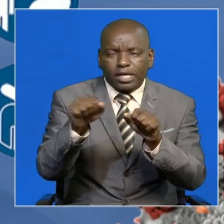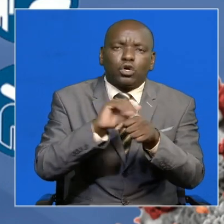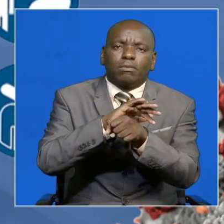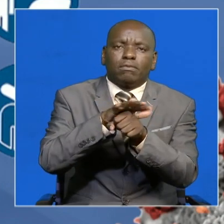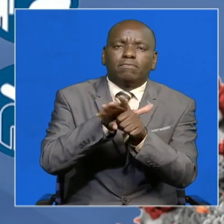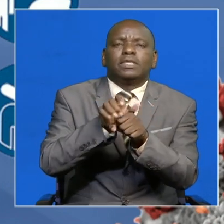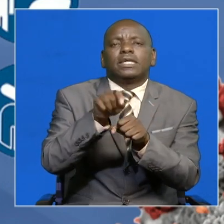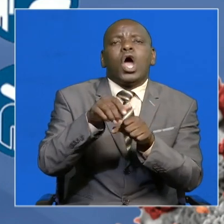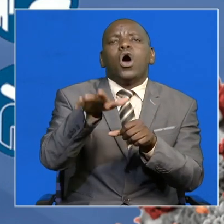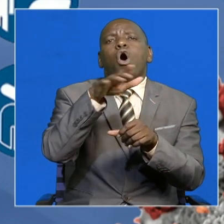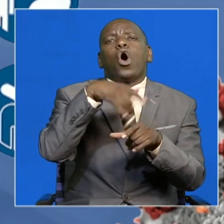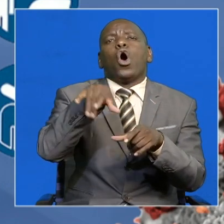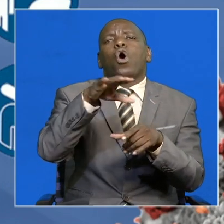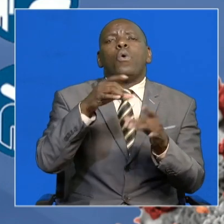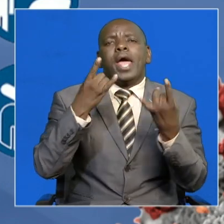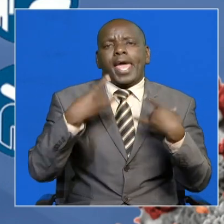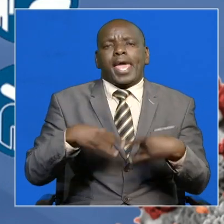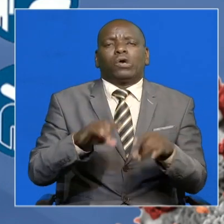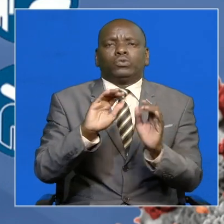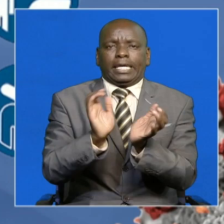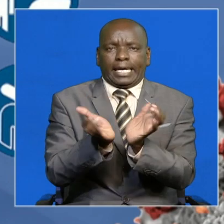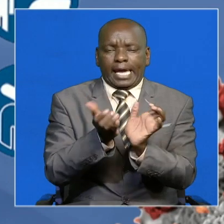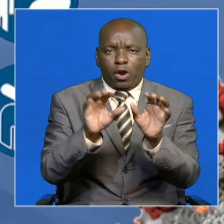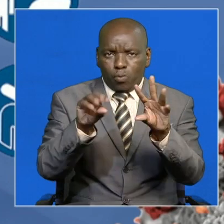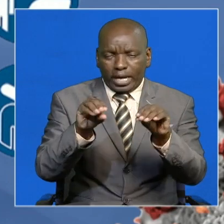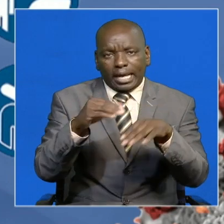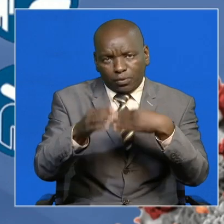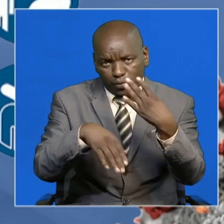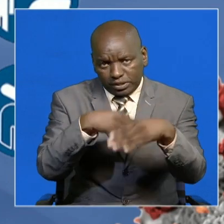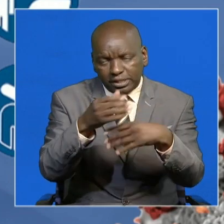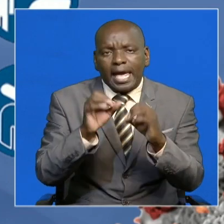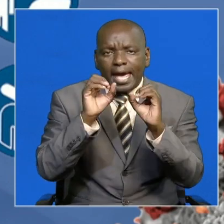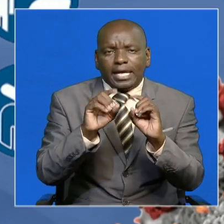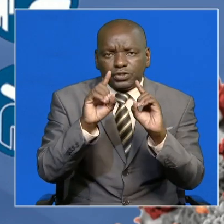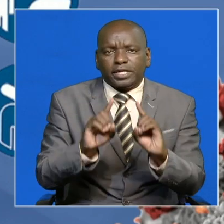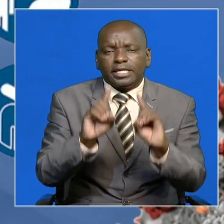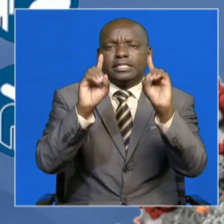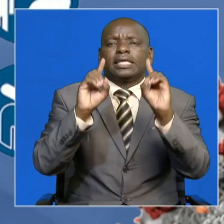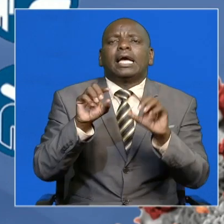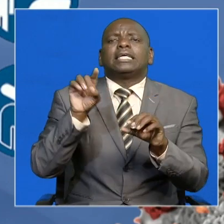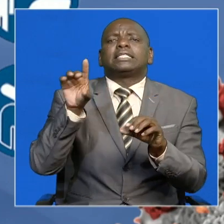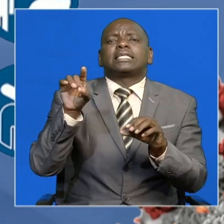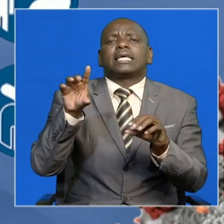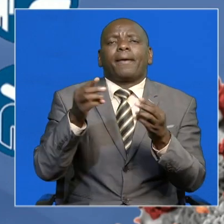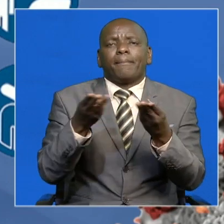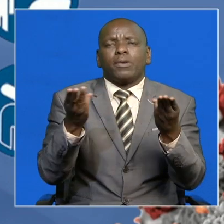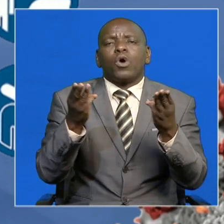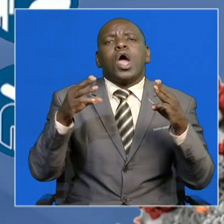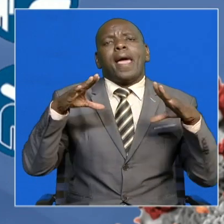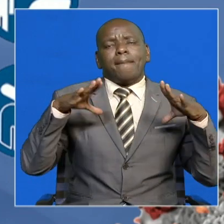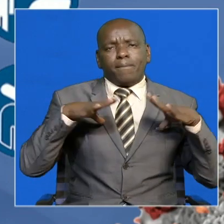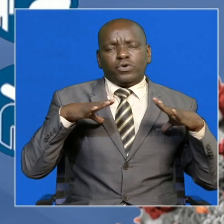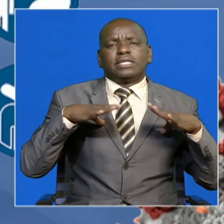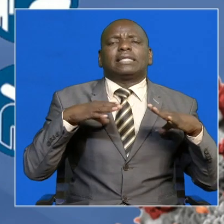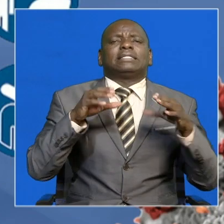COVID-19. All healthcare workers are also urged to continue educating their patients on the importance of